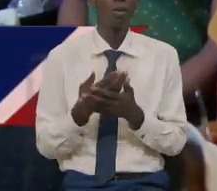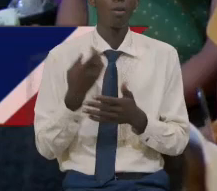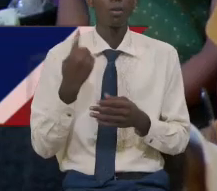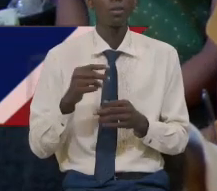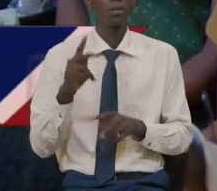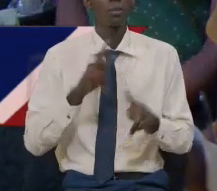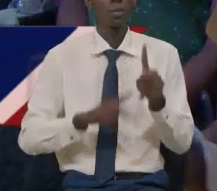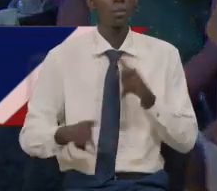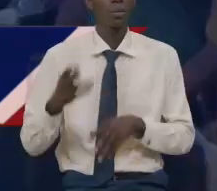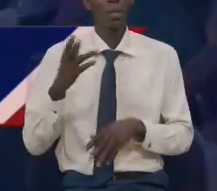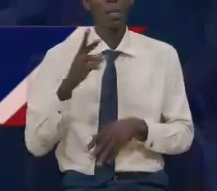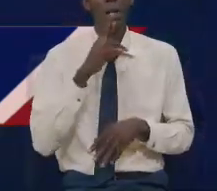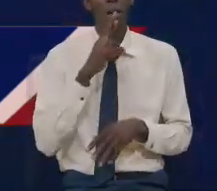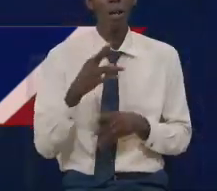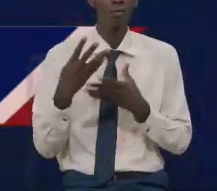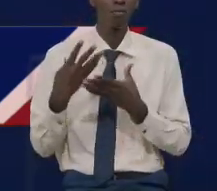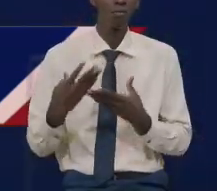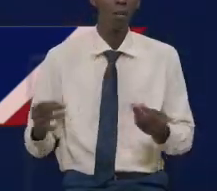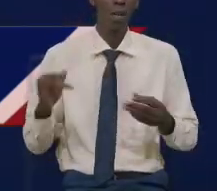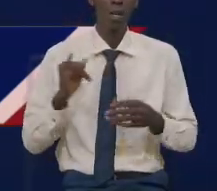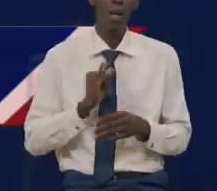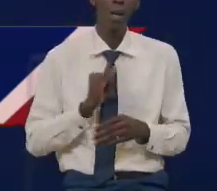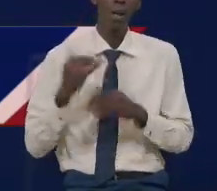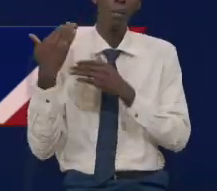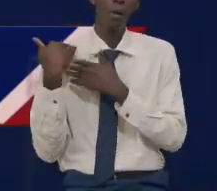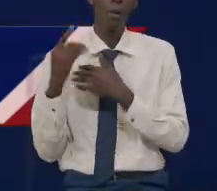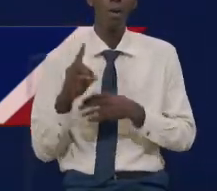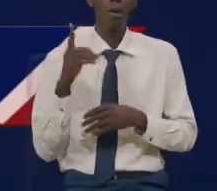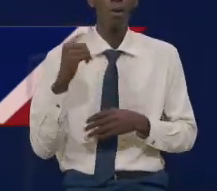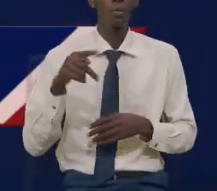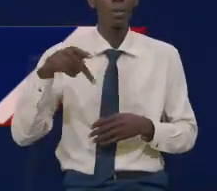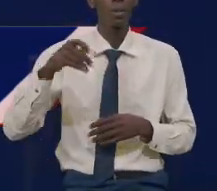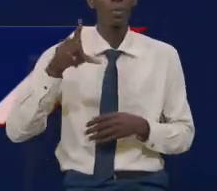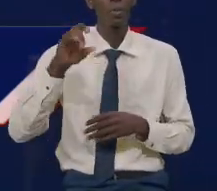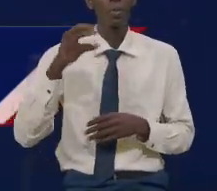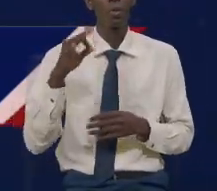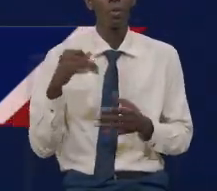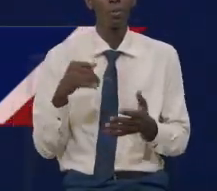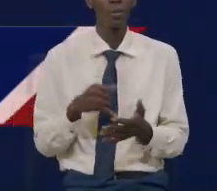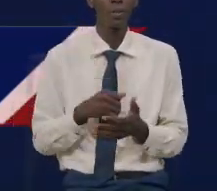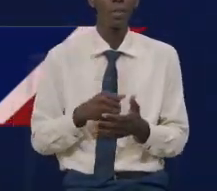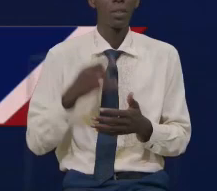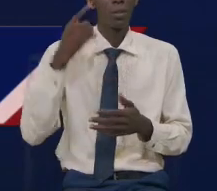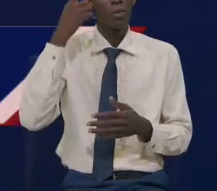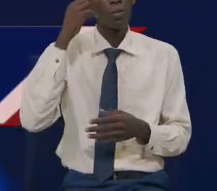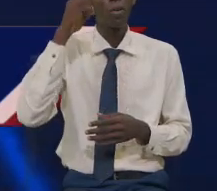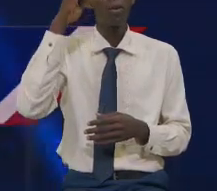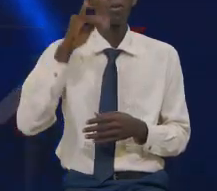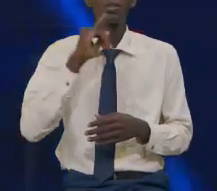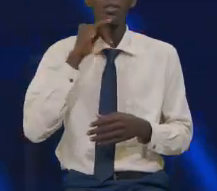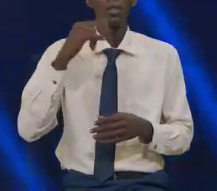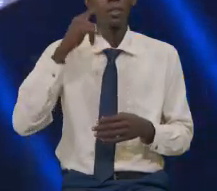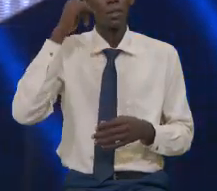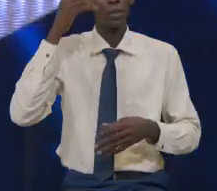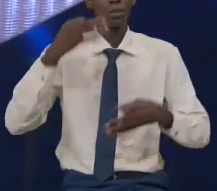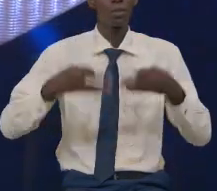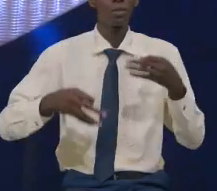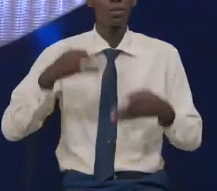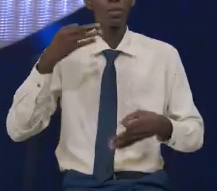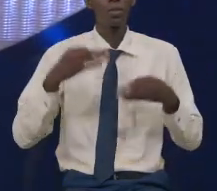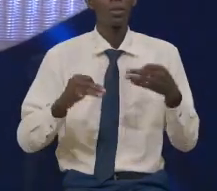the south. In verse 7 it says, but God is the judge, he putteth